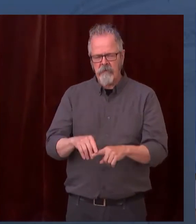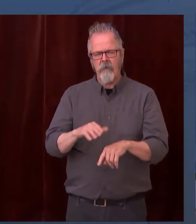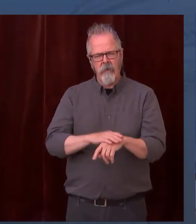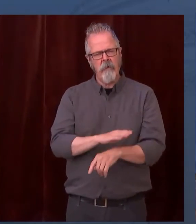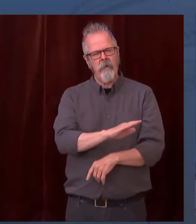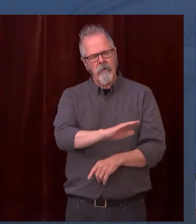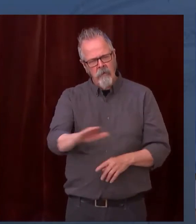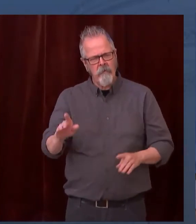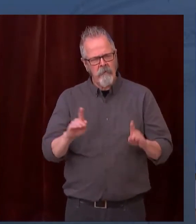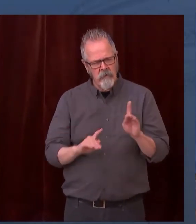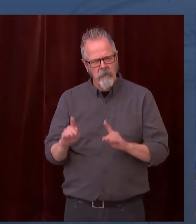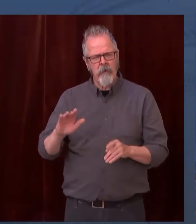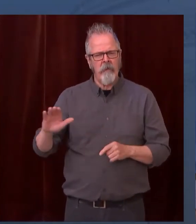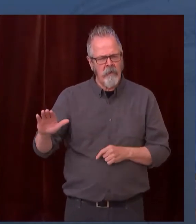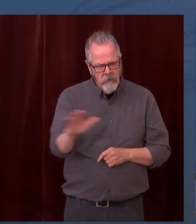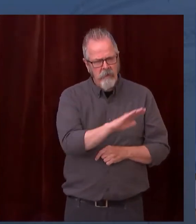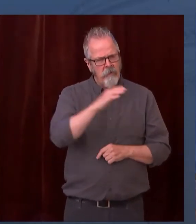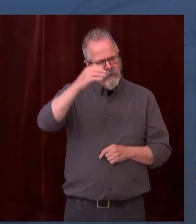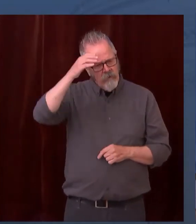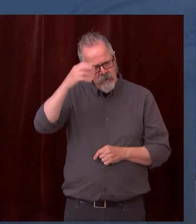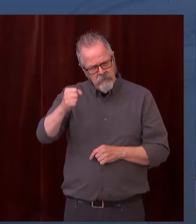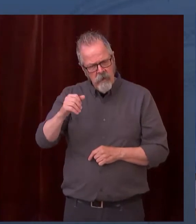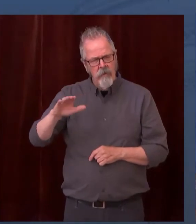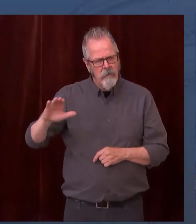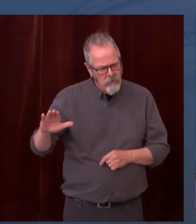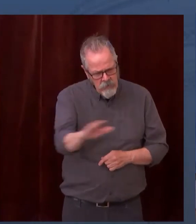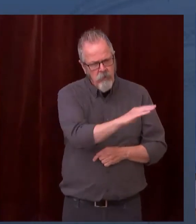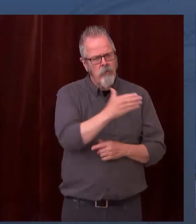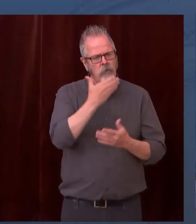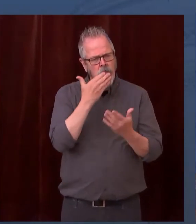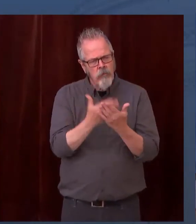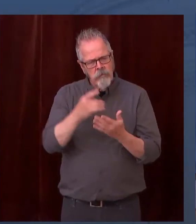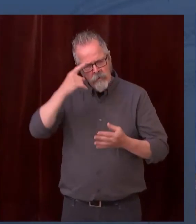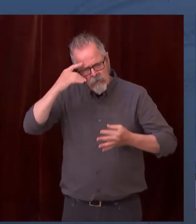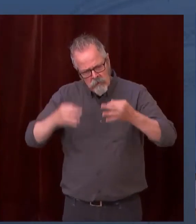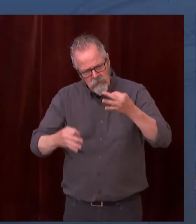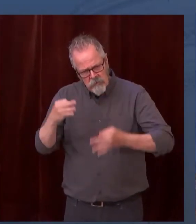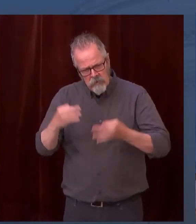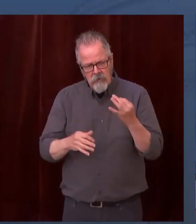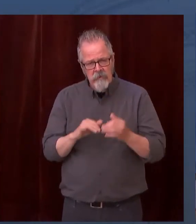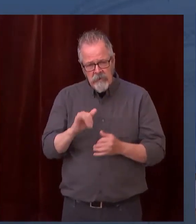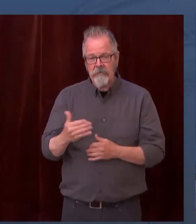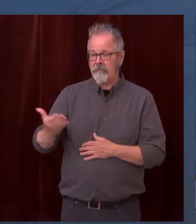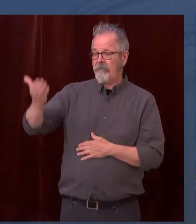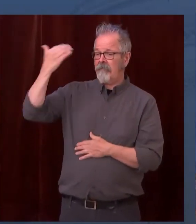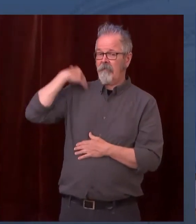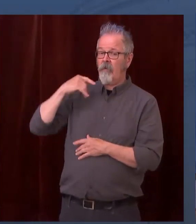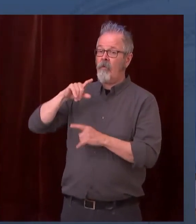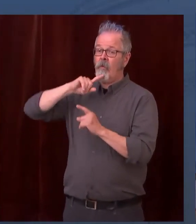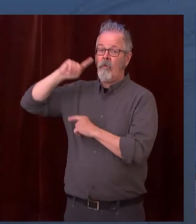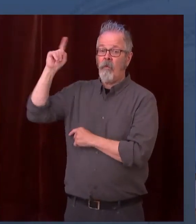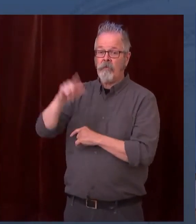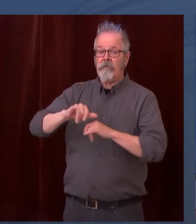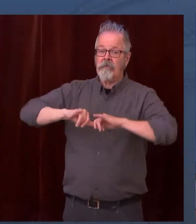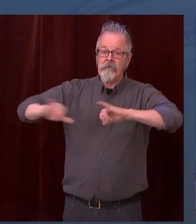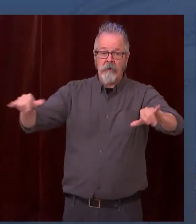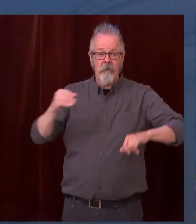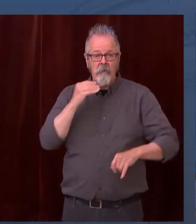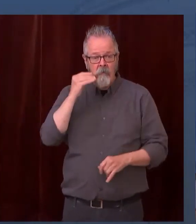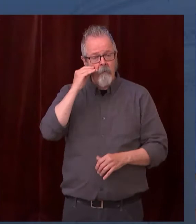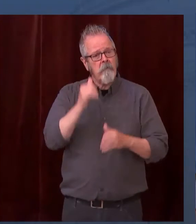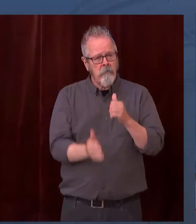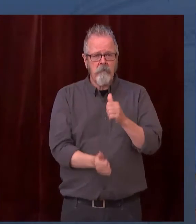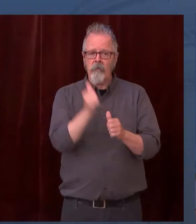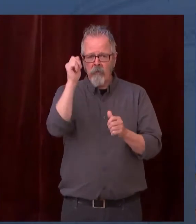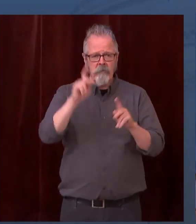The vast, vast majority of Washingtonians and Washington businesses have adhered to this. And as